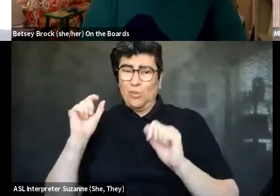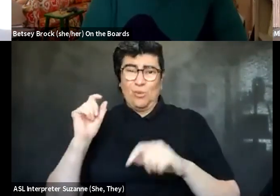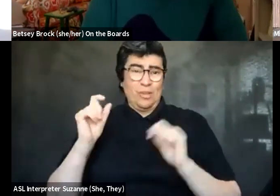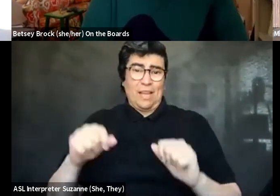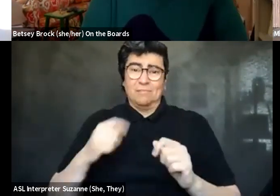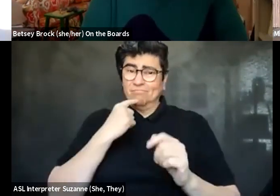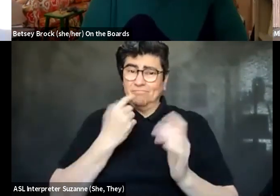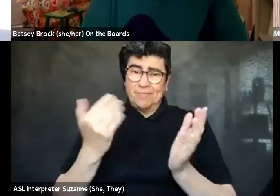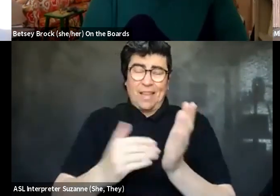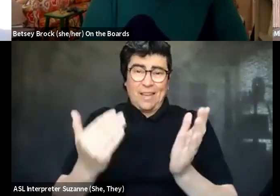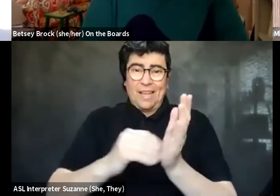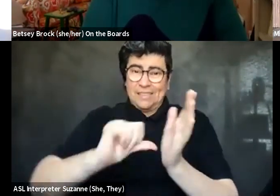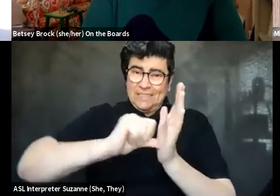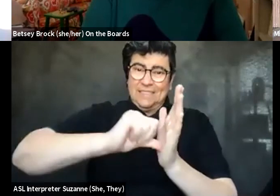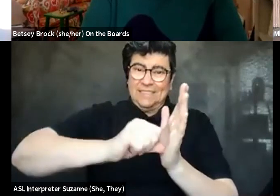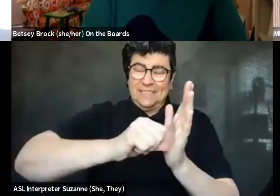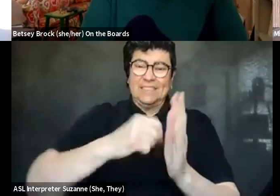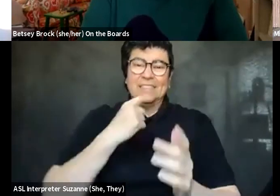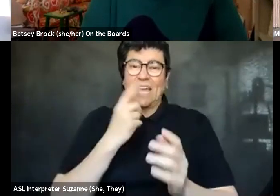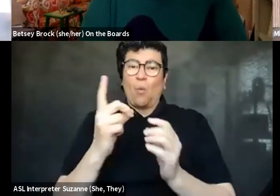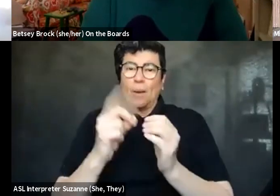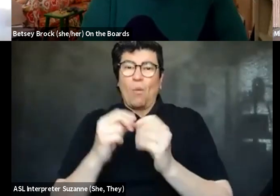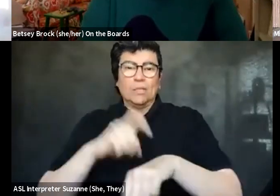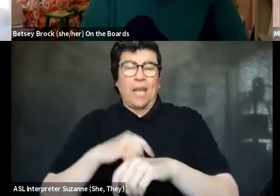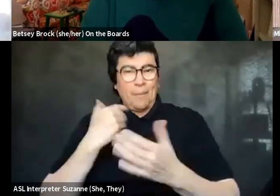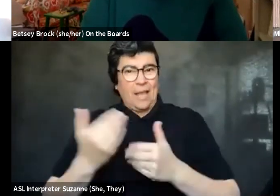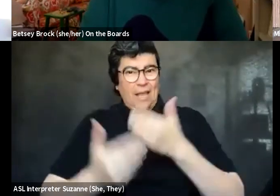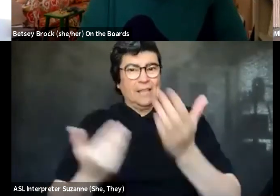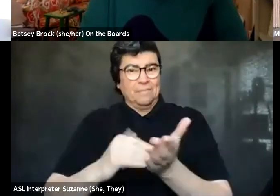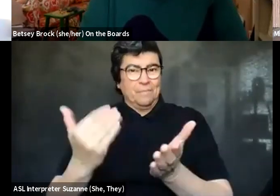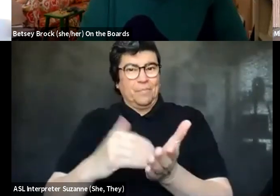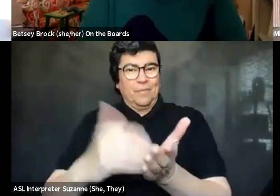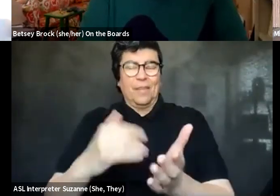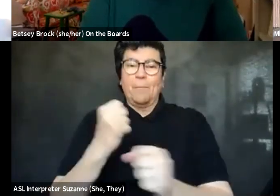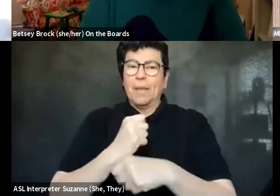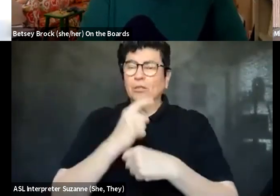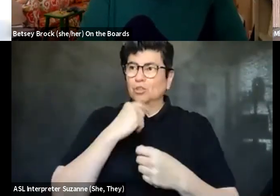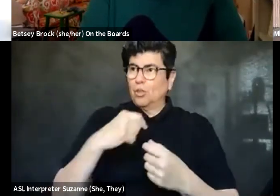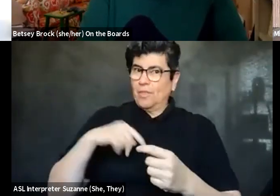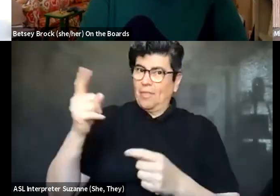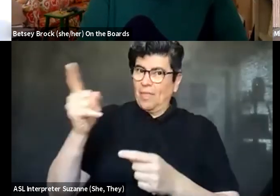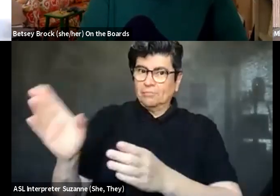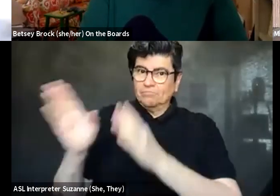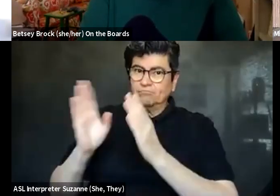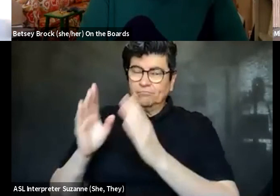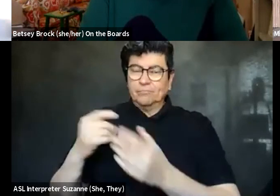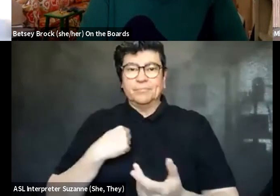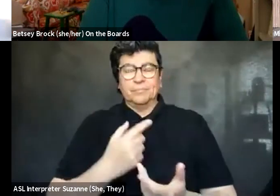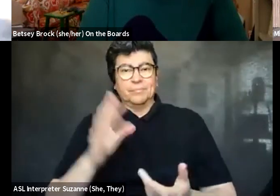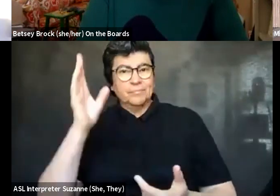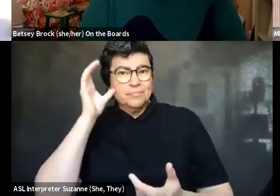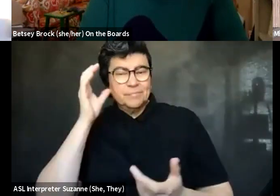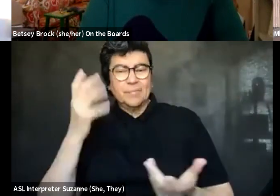So say it and say it again, and then say it one more time, because we really want to make sure that we're being heard and we are at